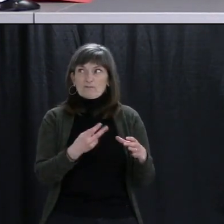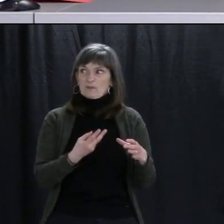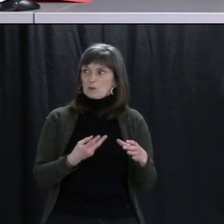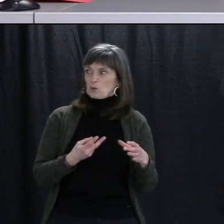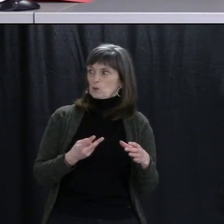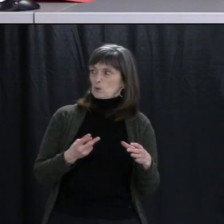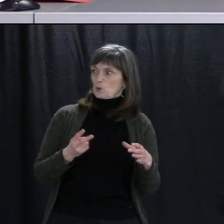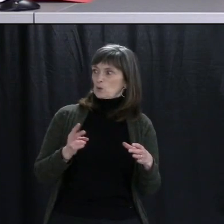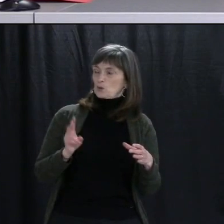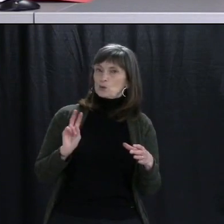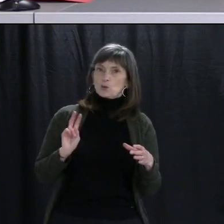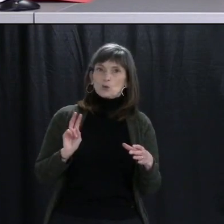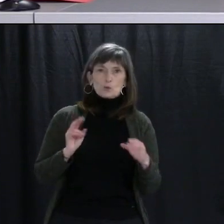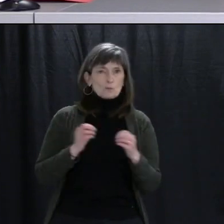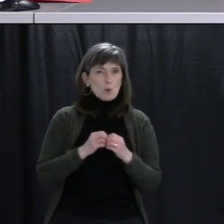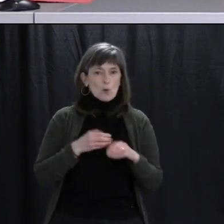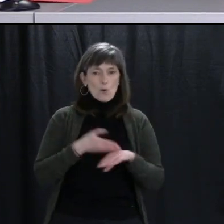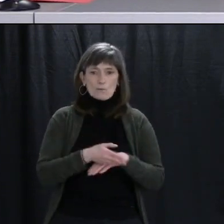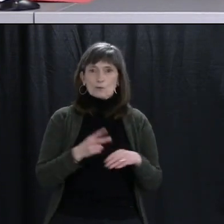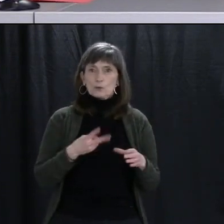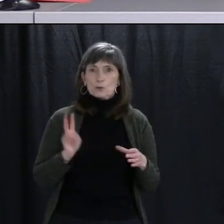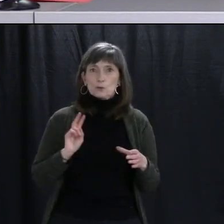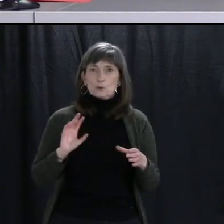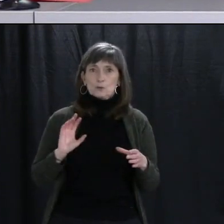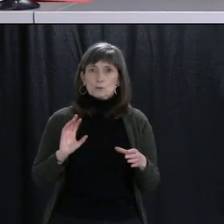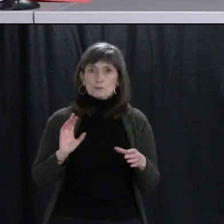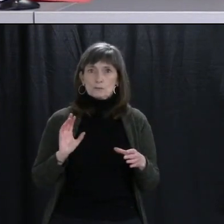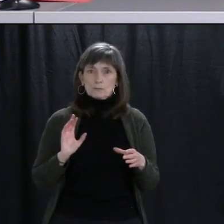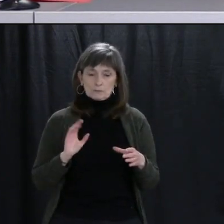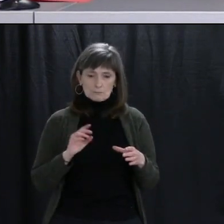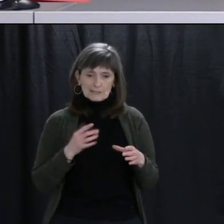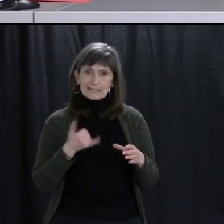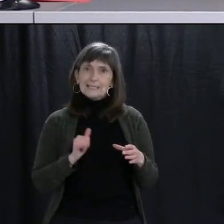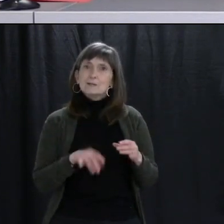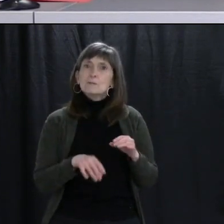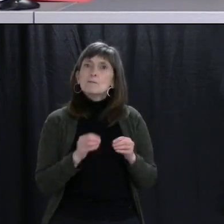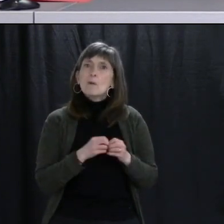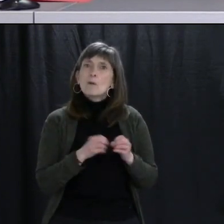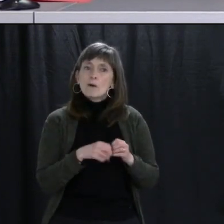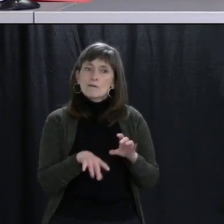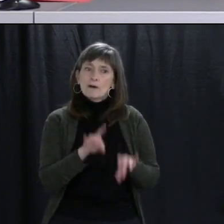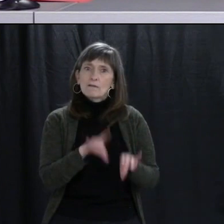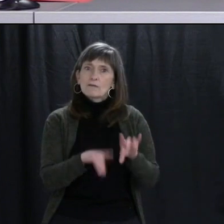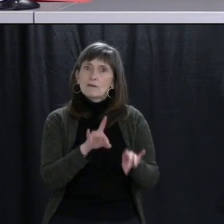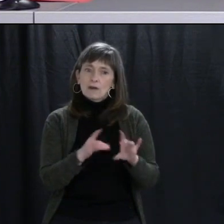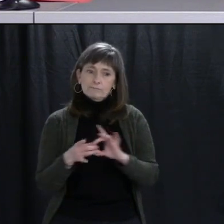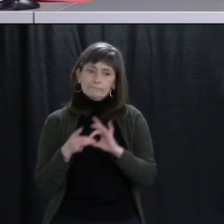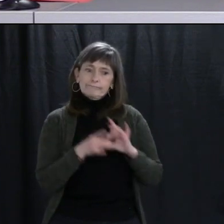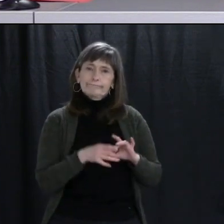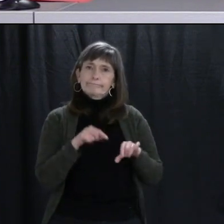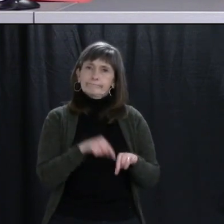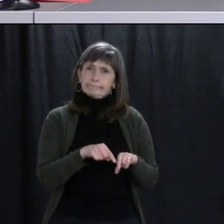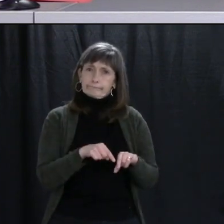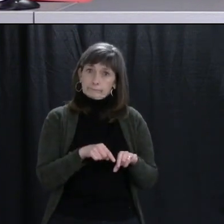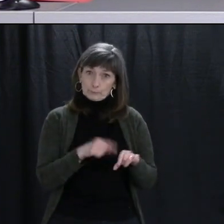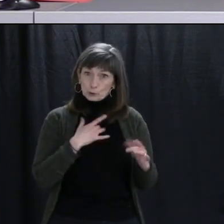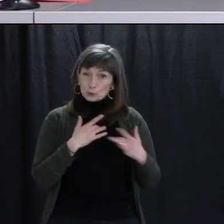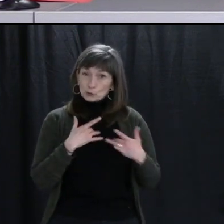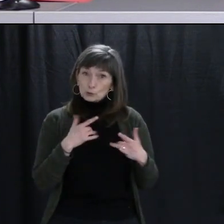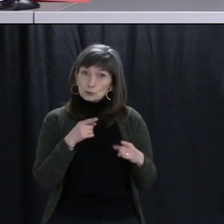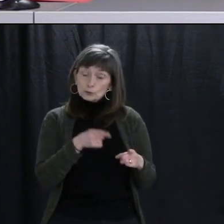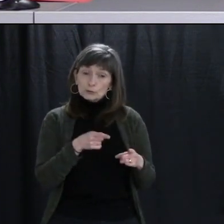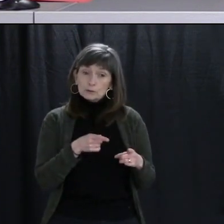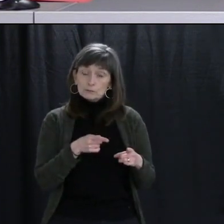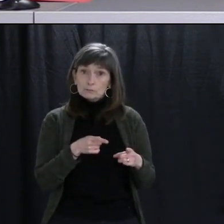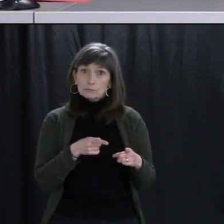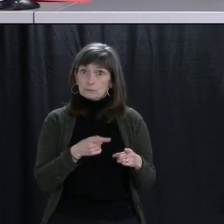but we're still seeing more cases related to that cluster. How concerned should we be that there continues to see spread from an event that happened 2.5